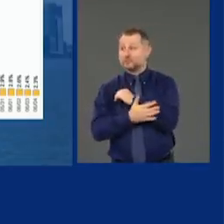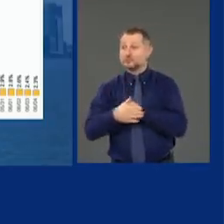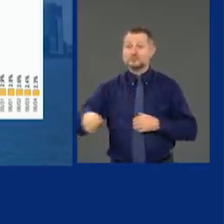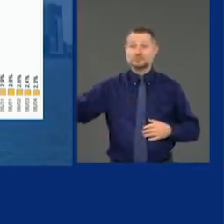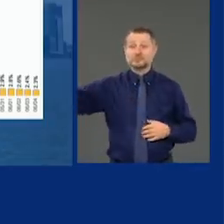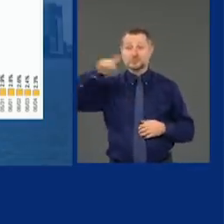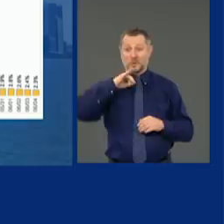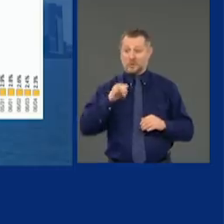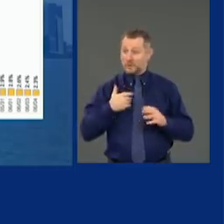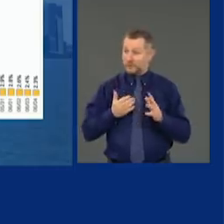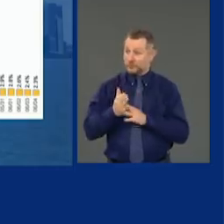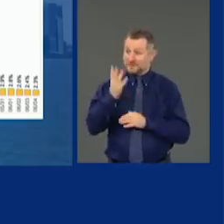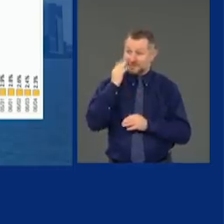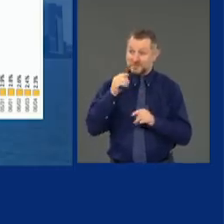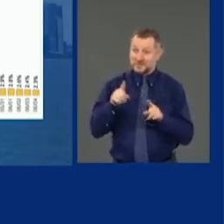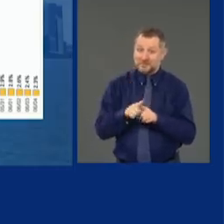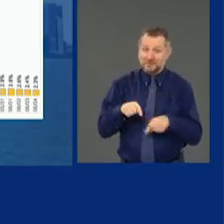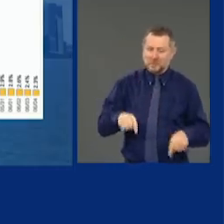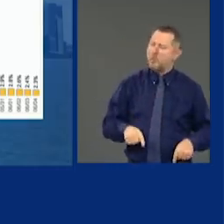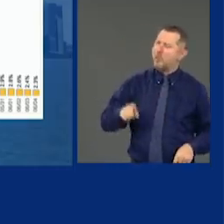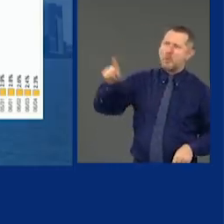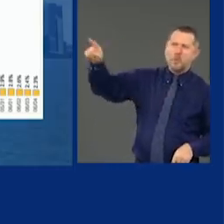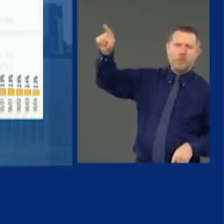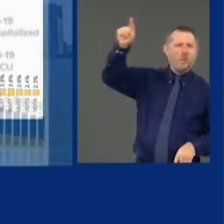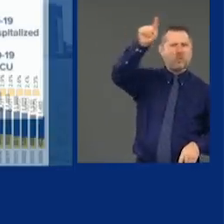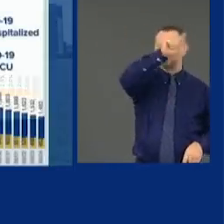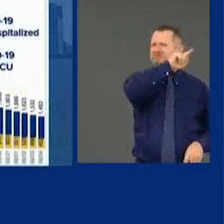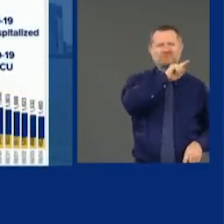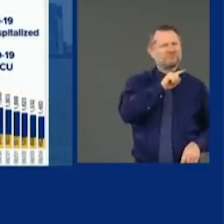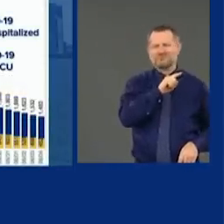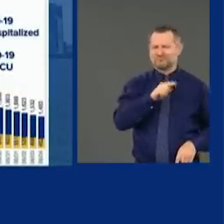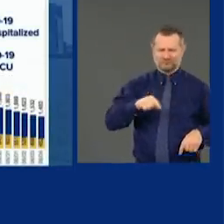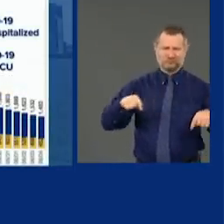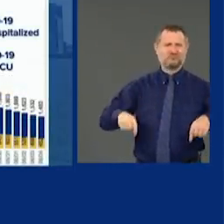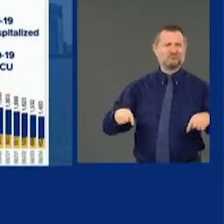we were to where we are.